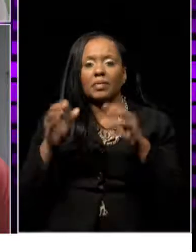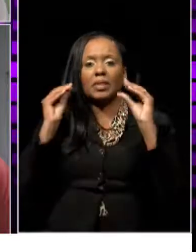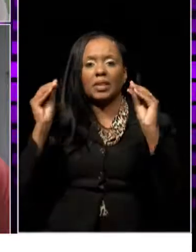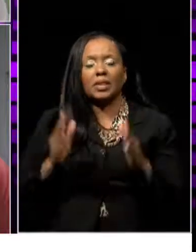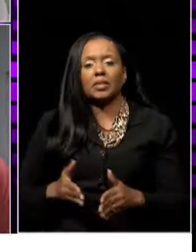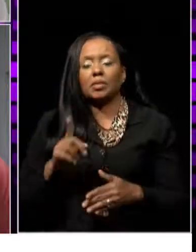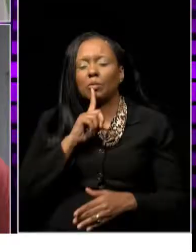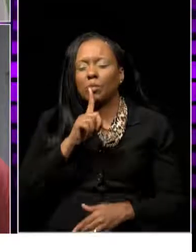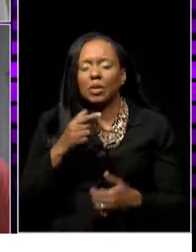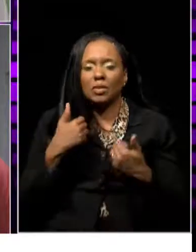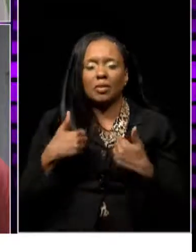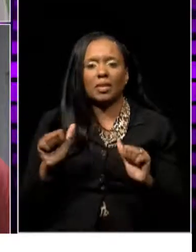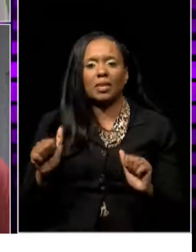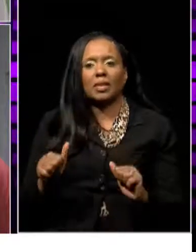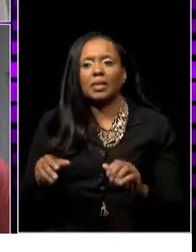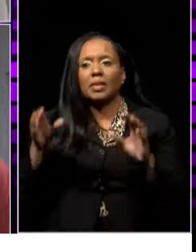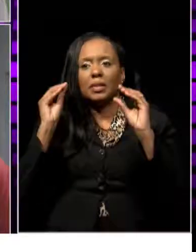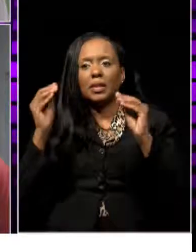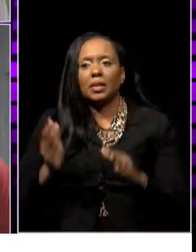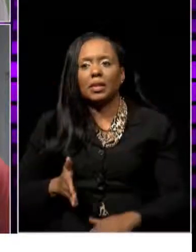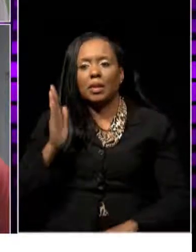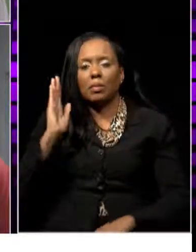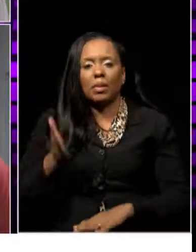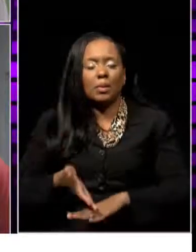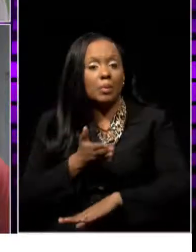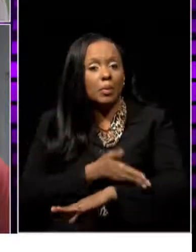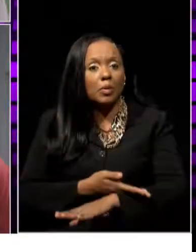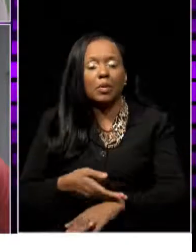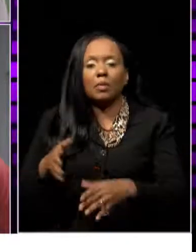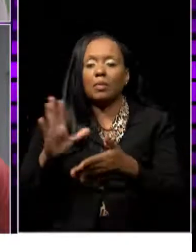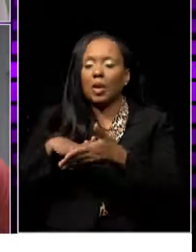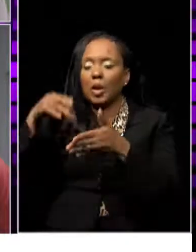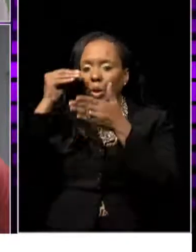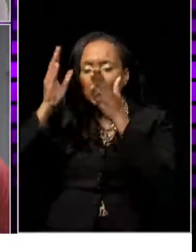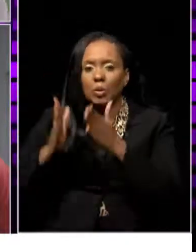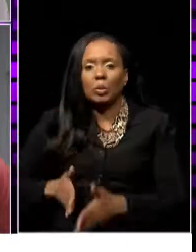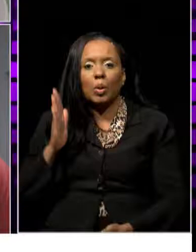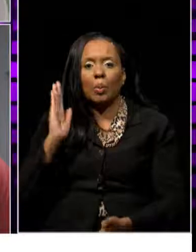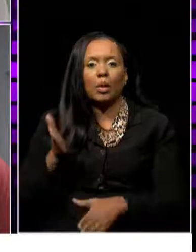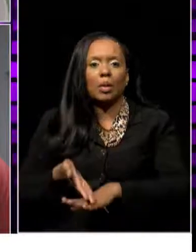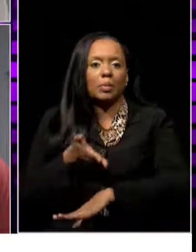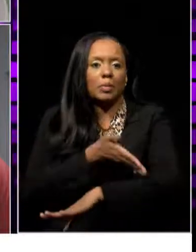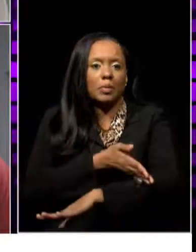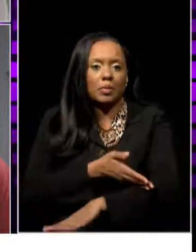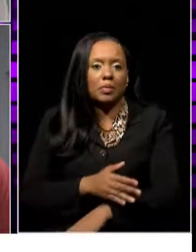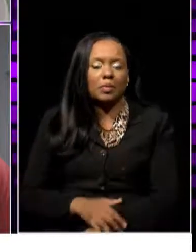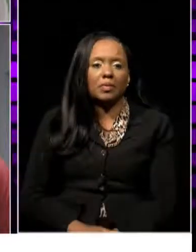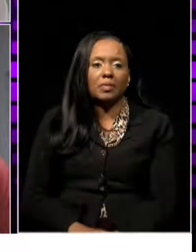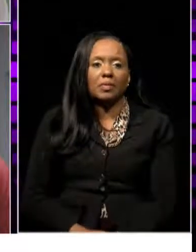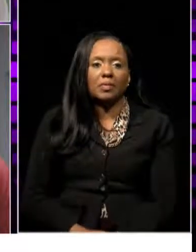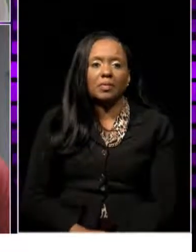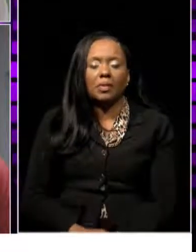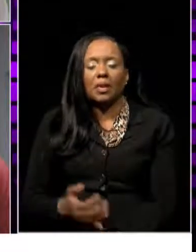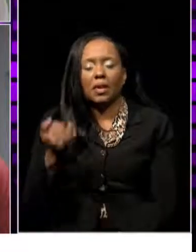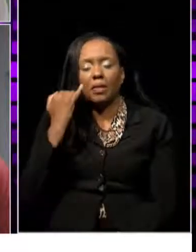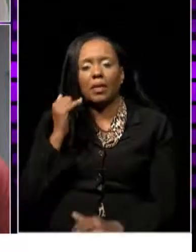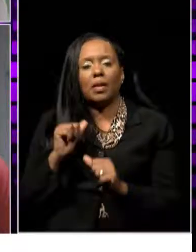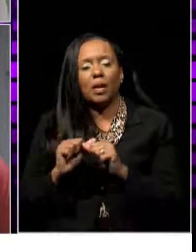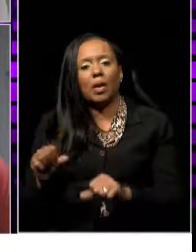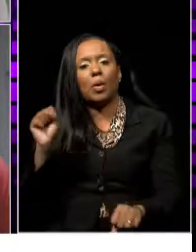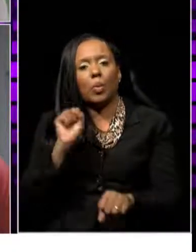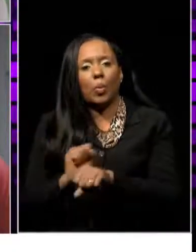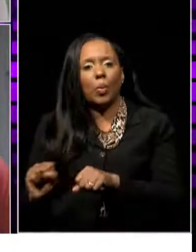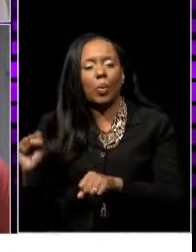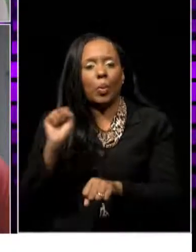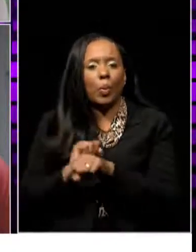best. Teachers will improve and students will improve. As long as we continue to work at this thing, both